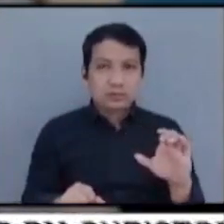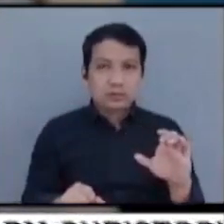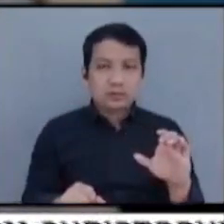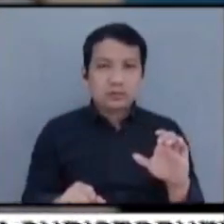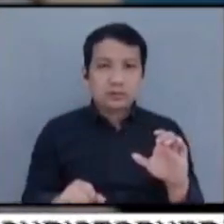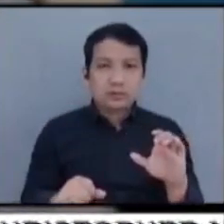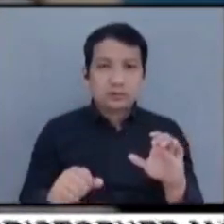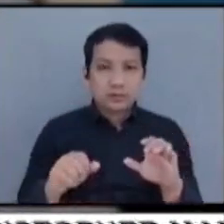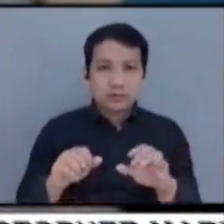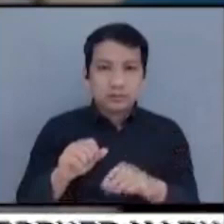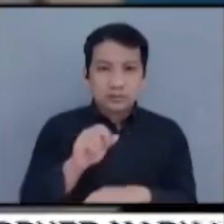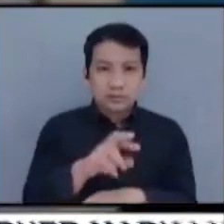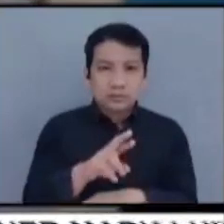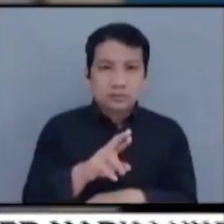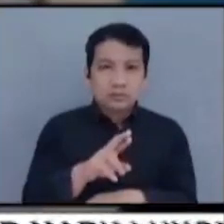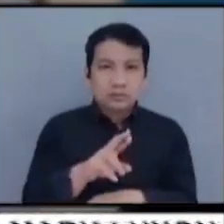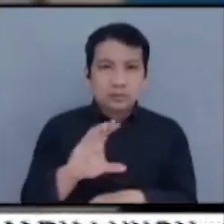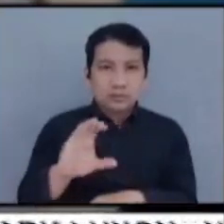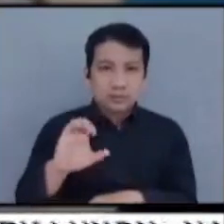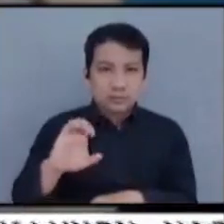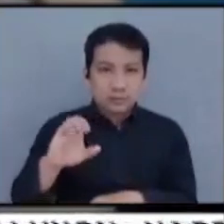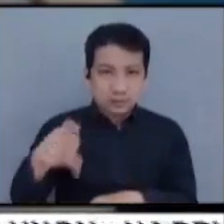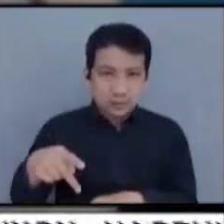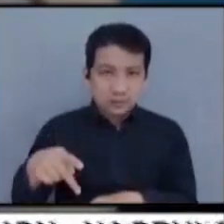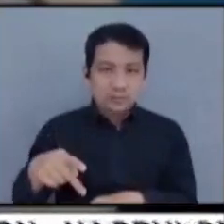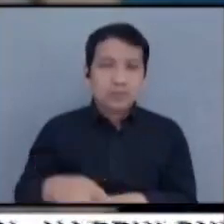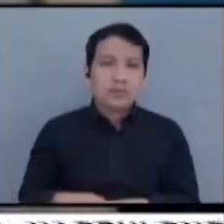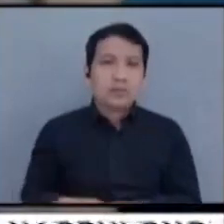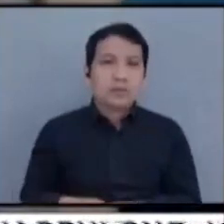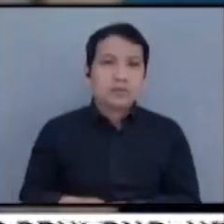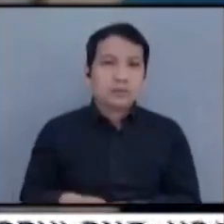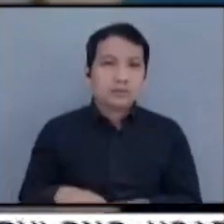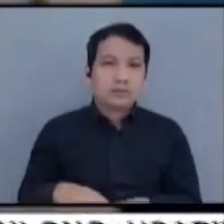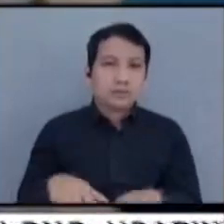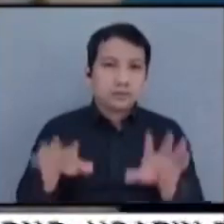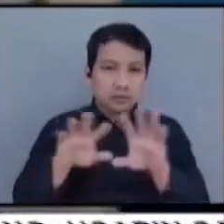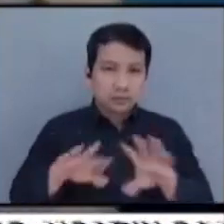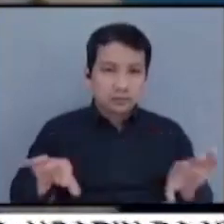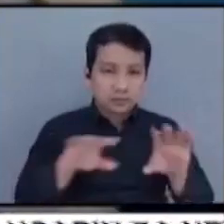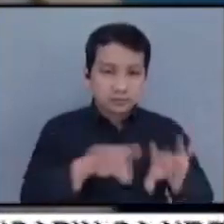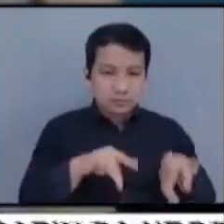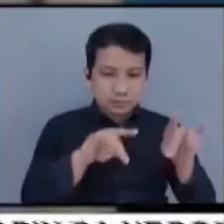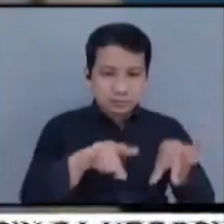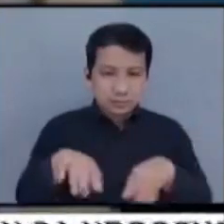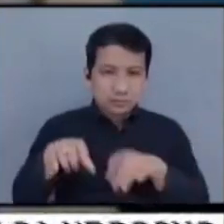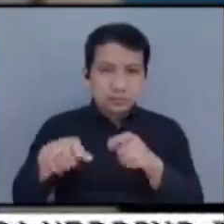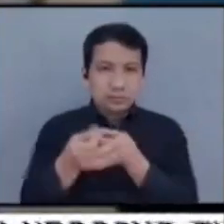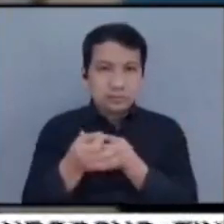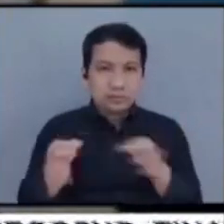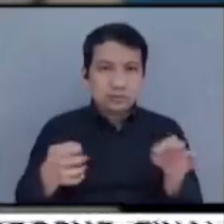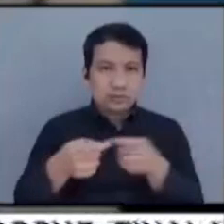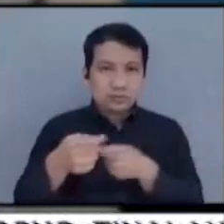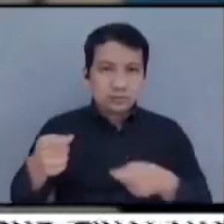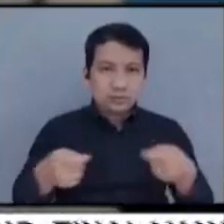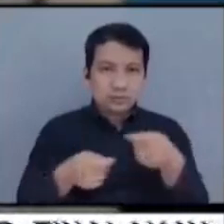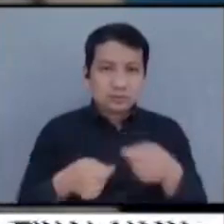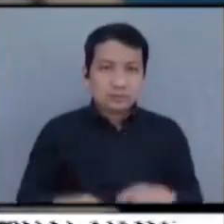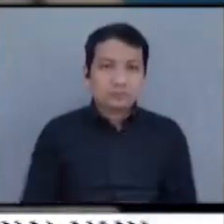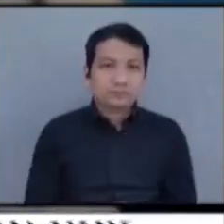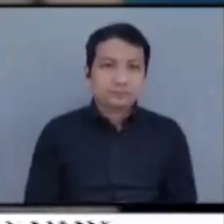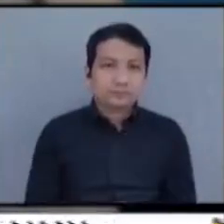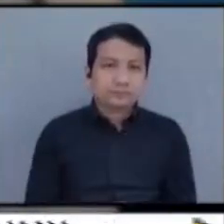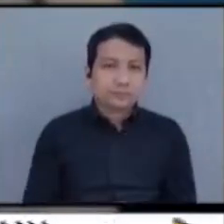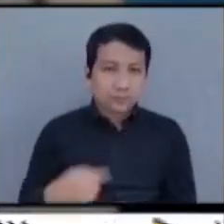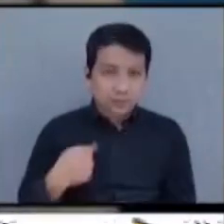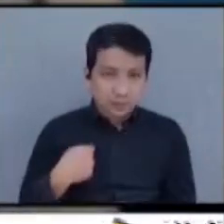Economic Partnership, or RCEP, and the ASEAN, Australia, and New Zealand Free Trade Area. We will remain